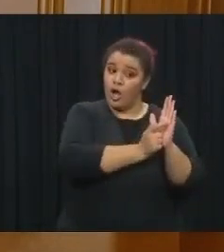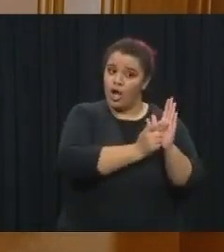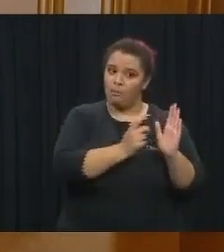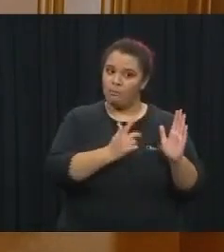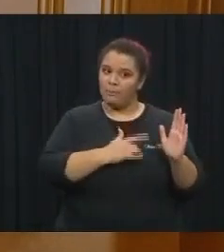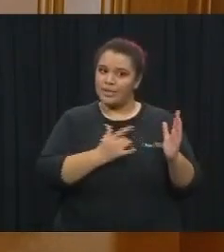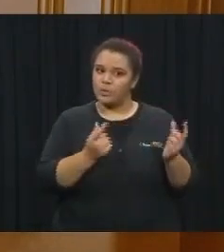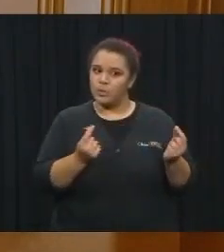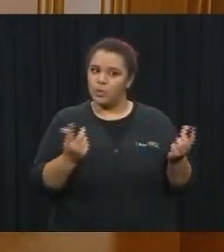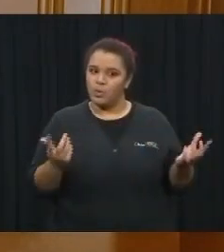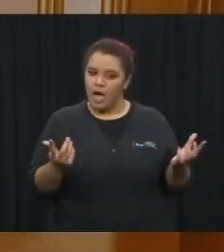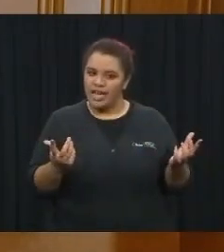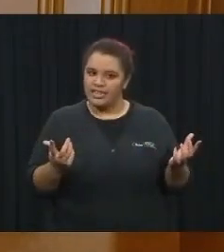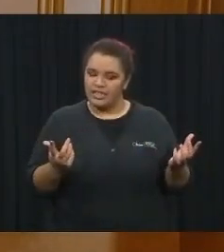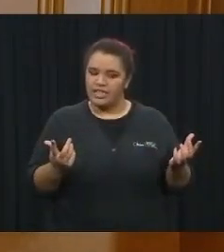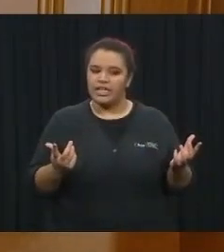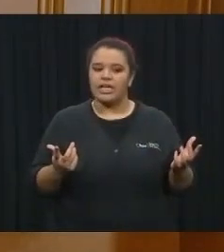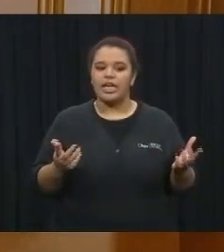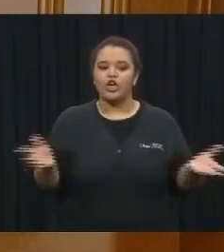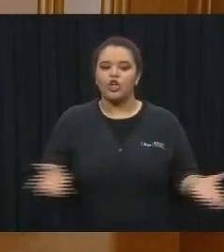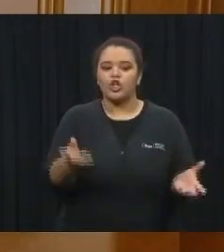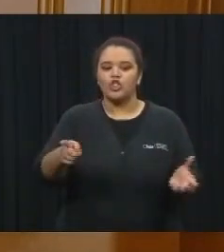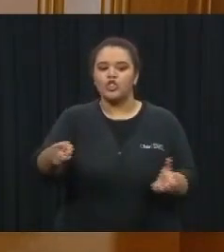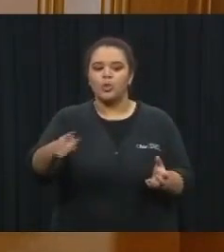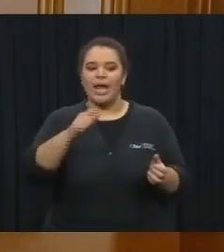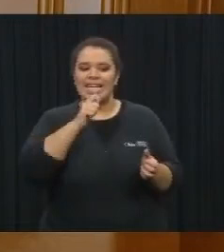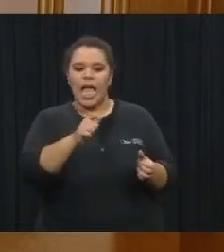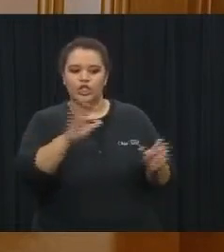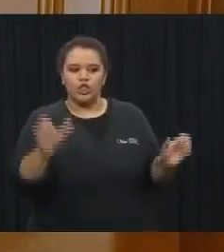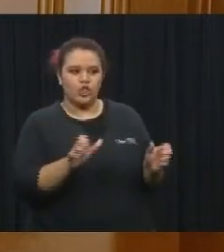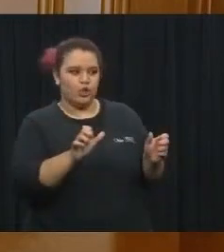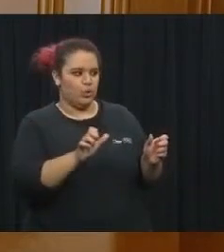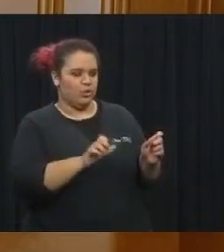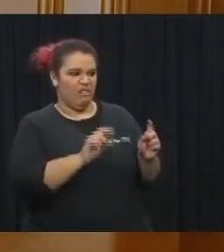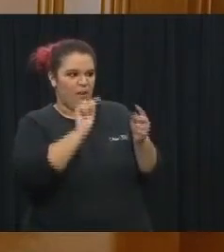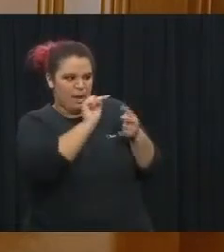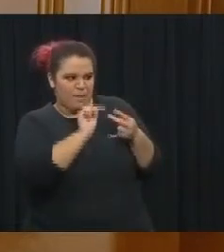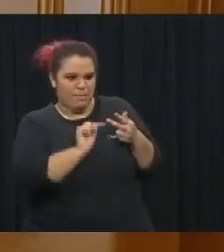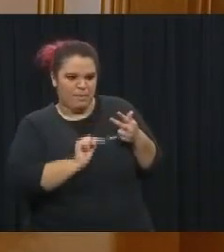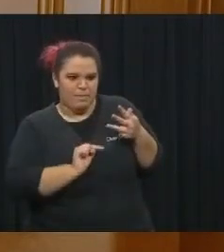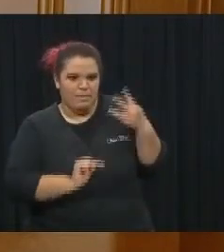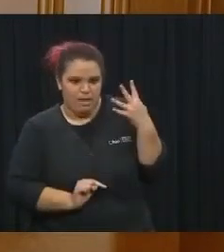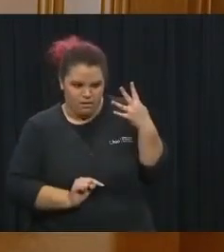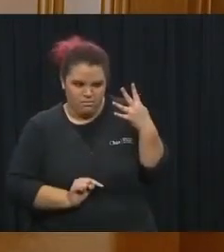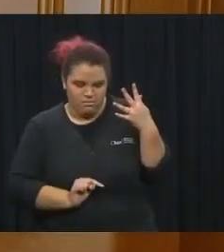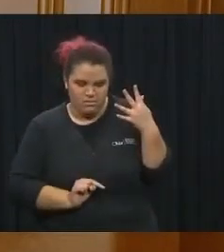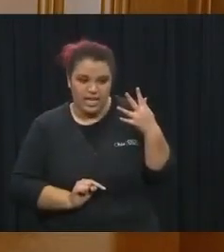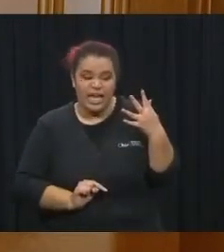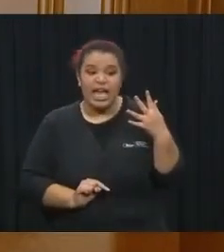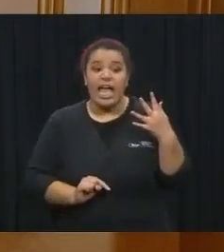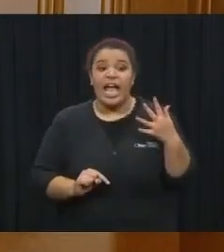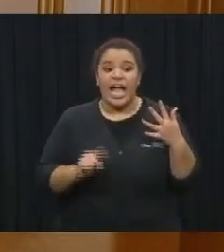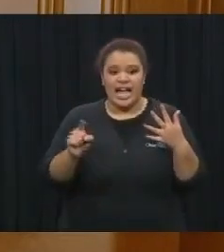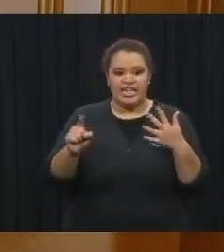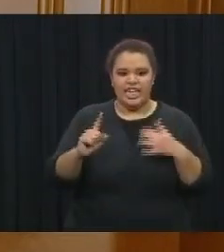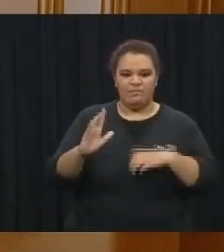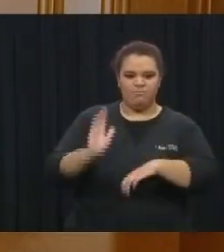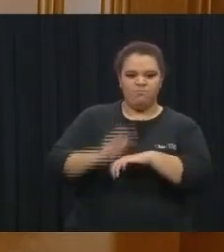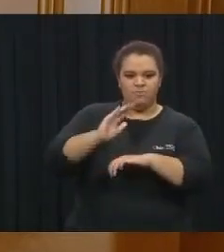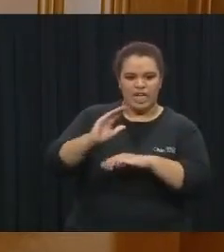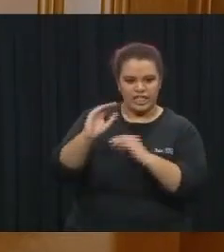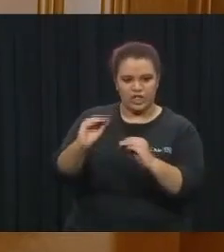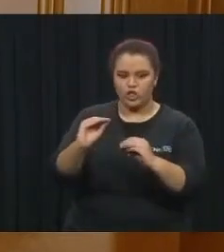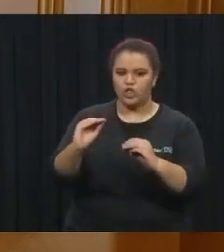deterrent. And what you hope is that the law does not have to actually be applied very